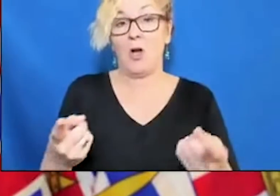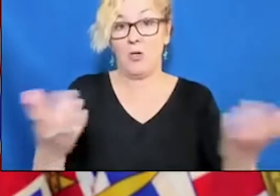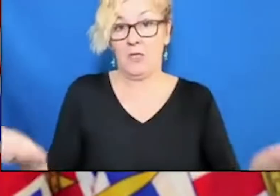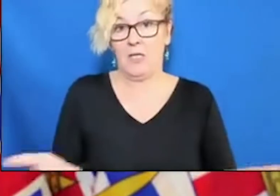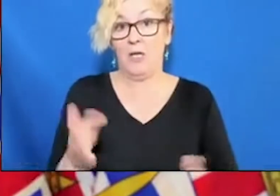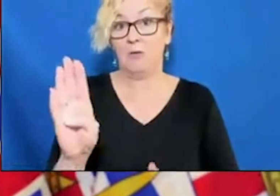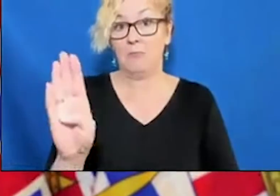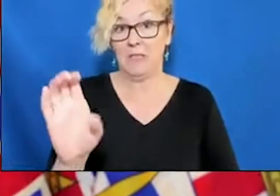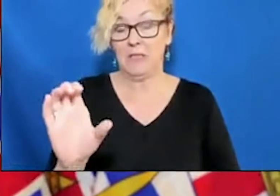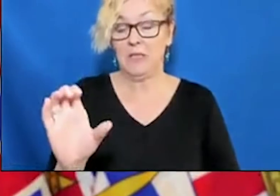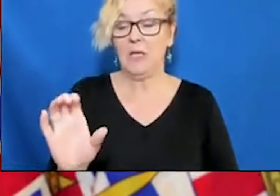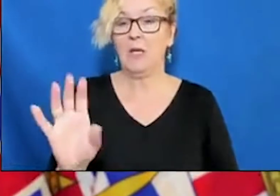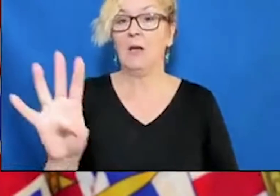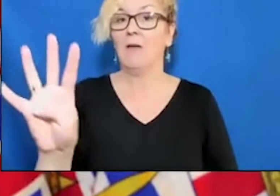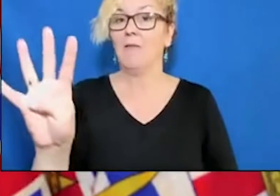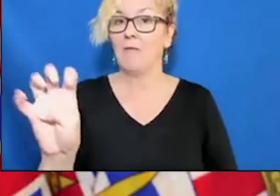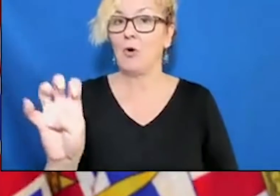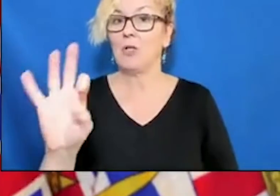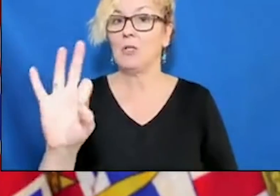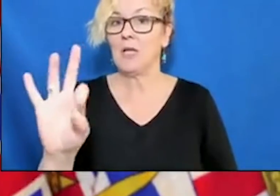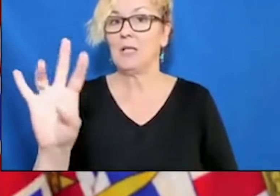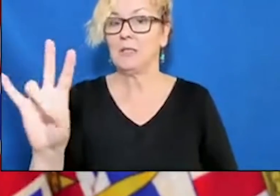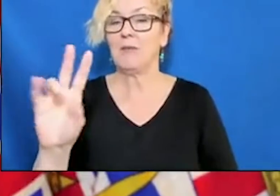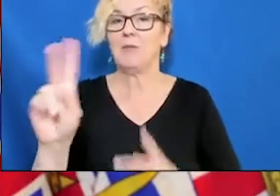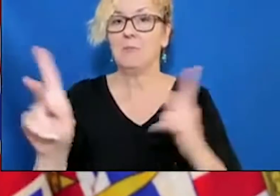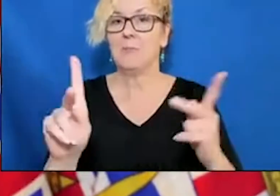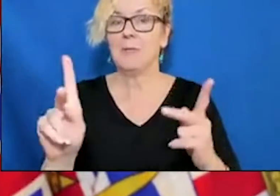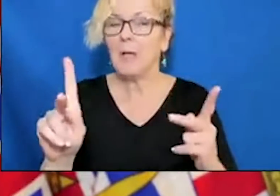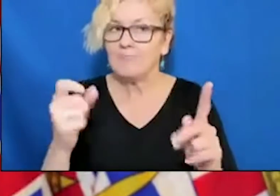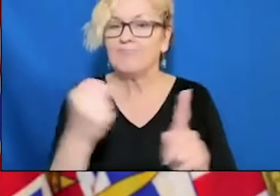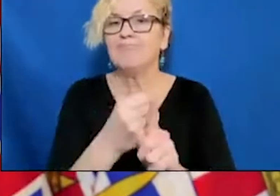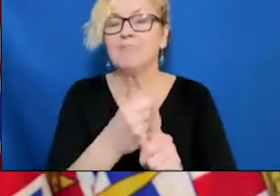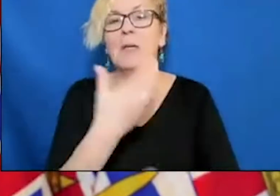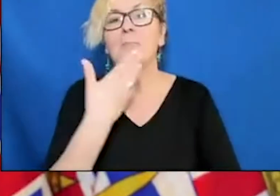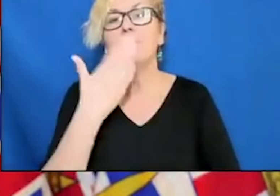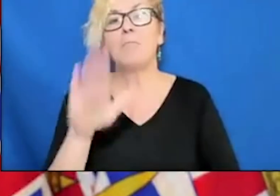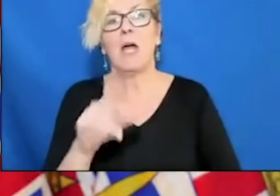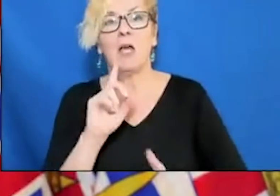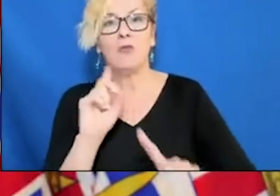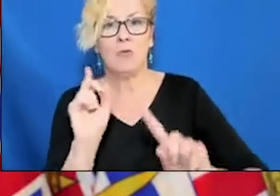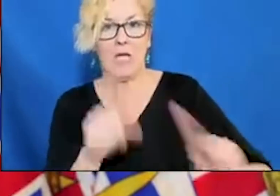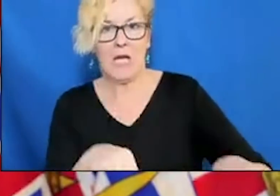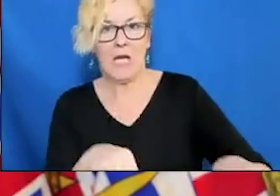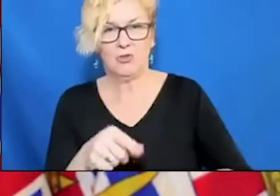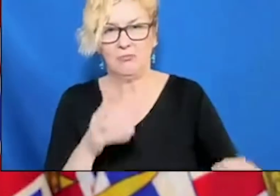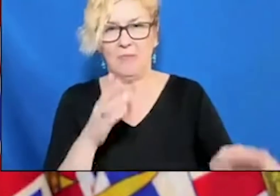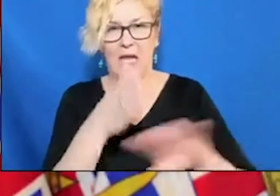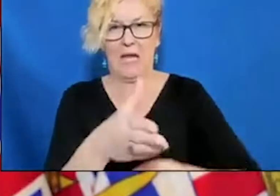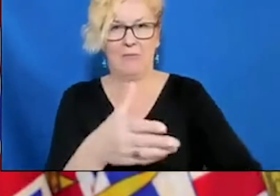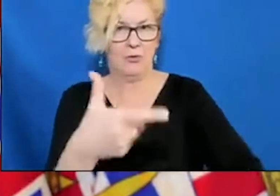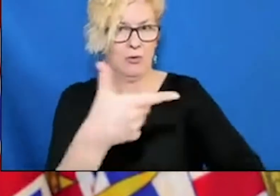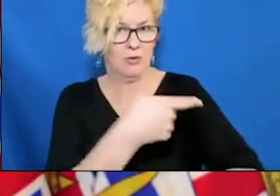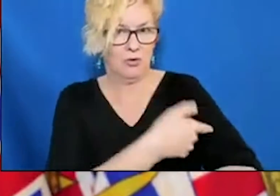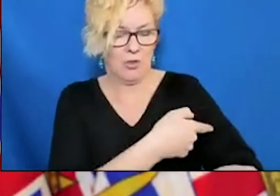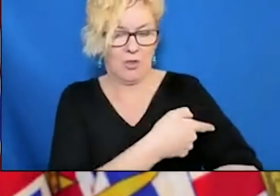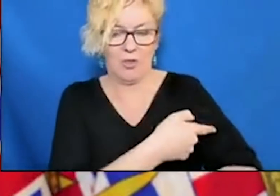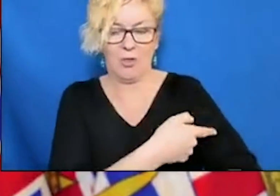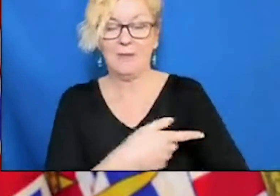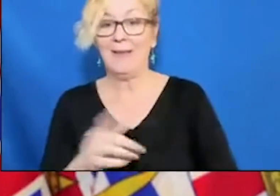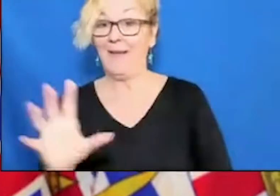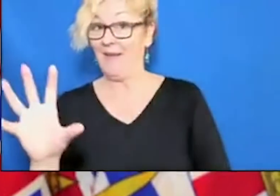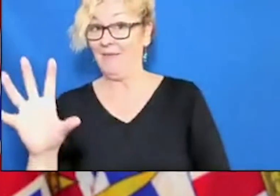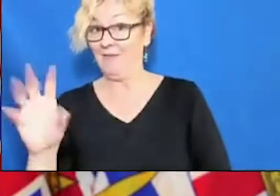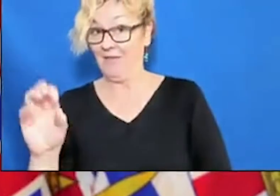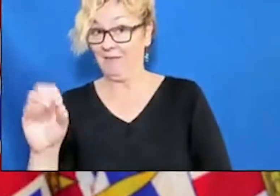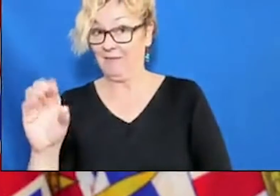497 APHIs reported in British Columbia, and all of these have been investigated. 50 of them were related to